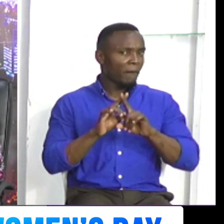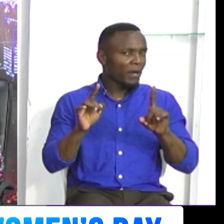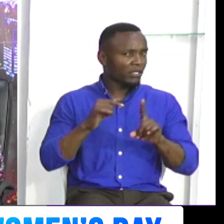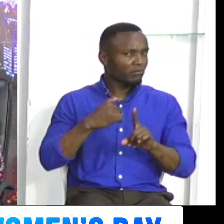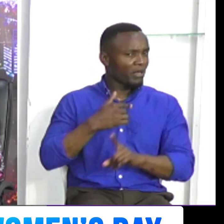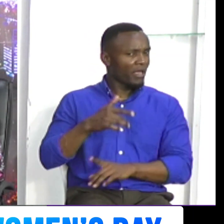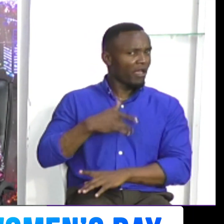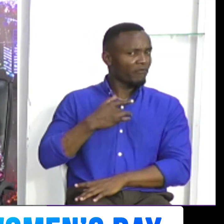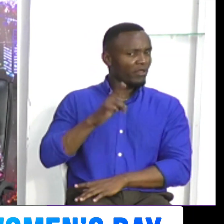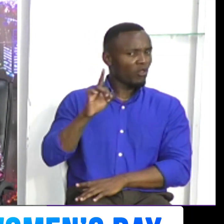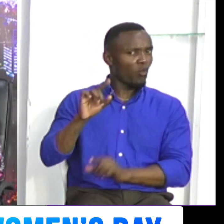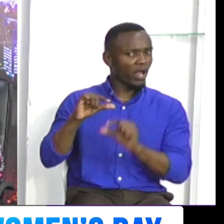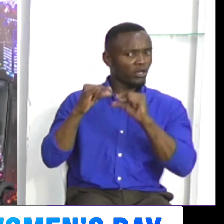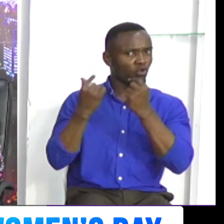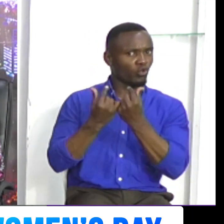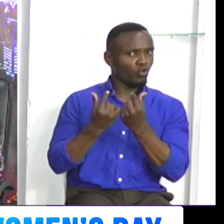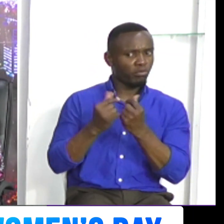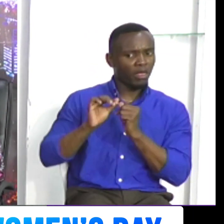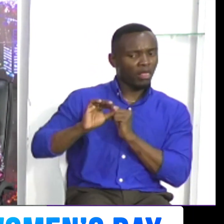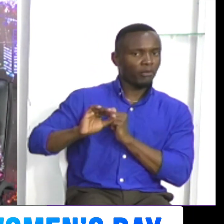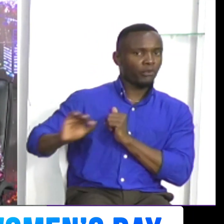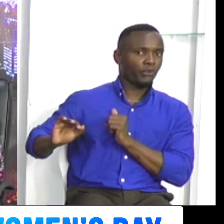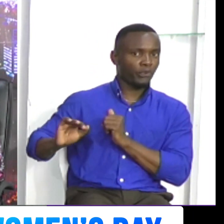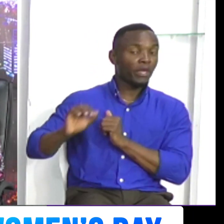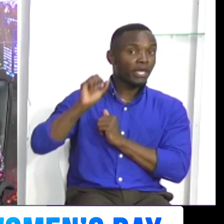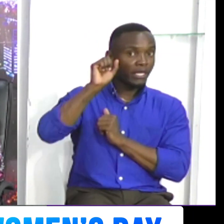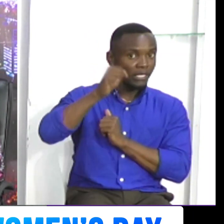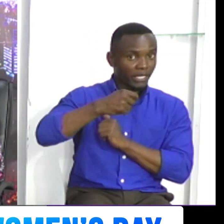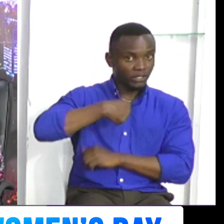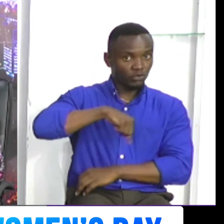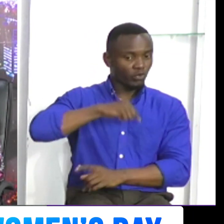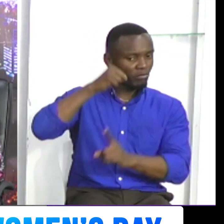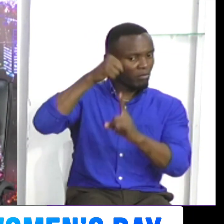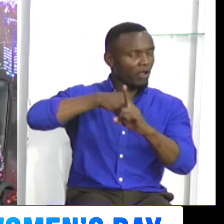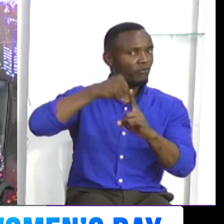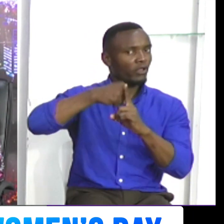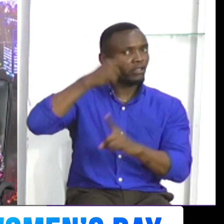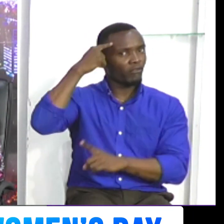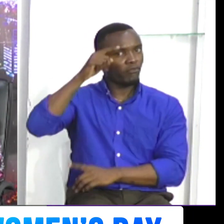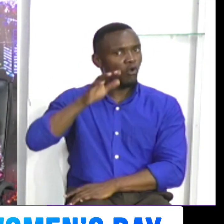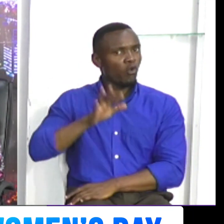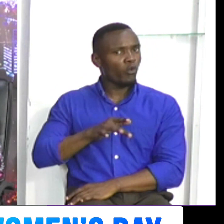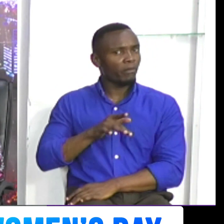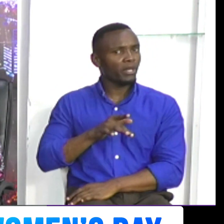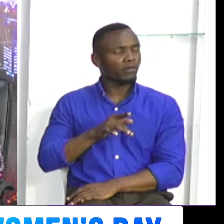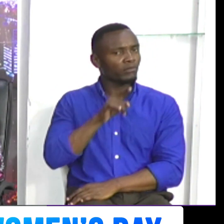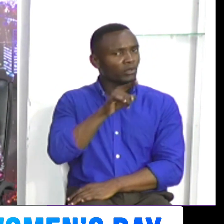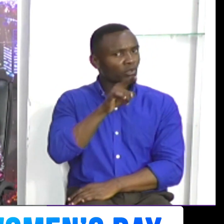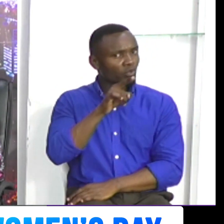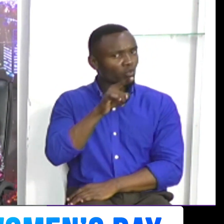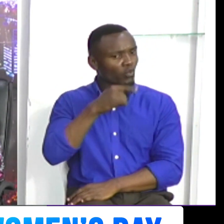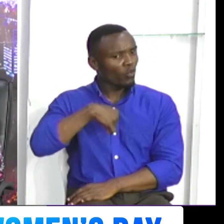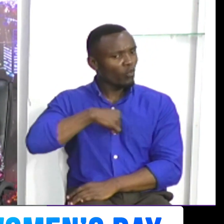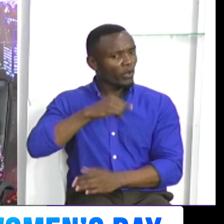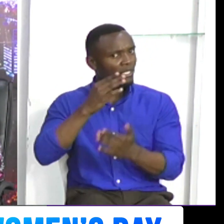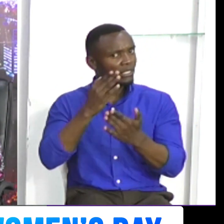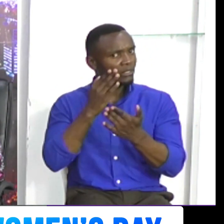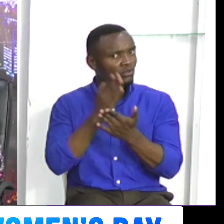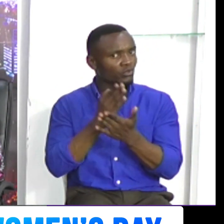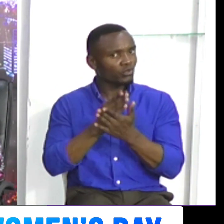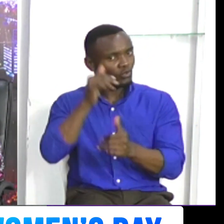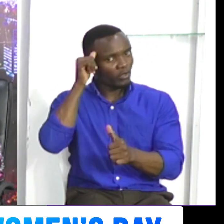been left out. As much as we're fighting for women, do you remember women with